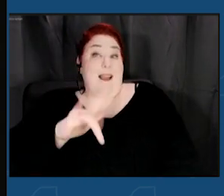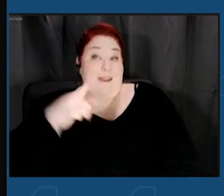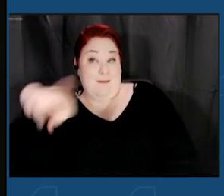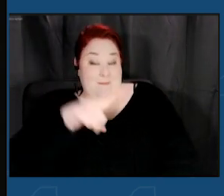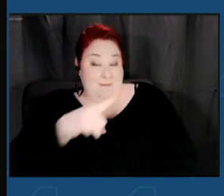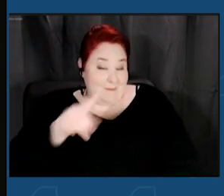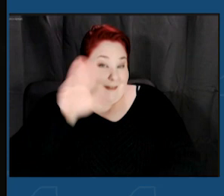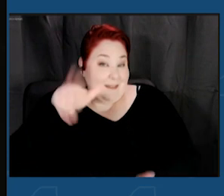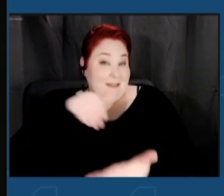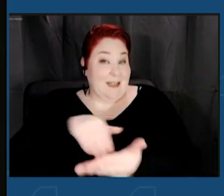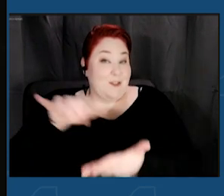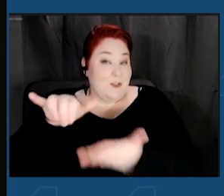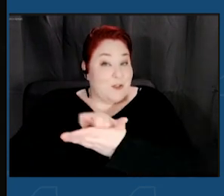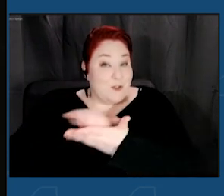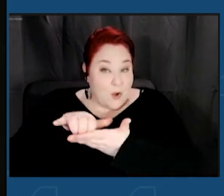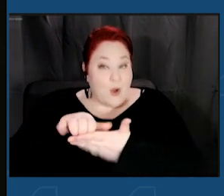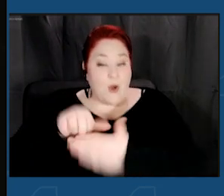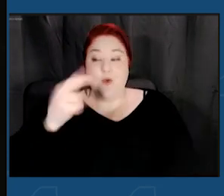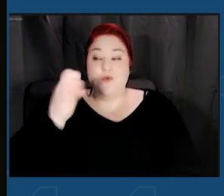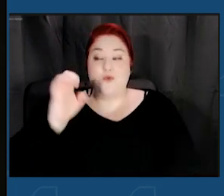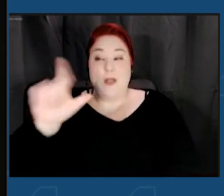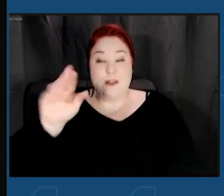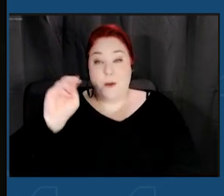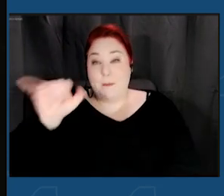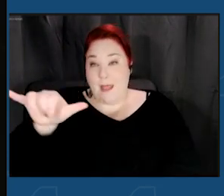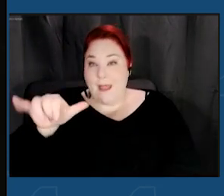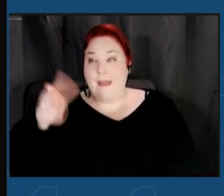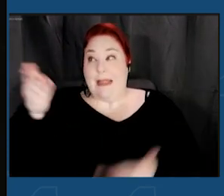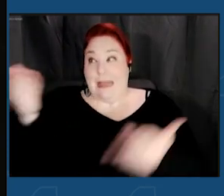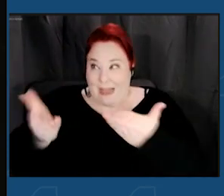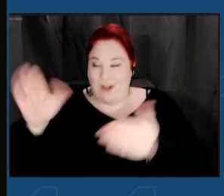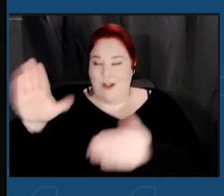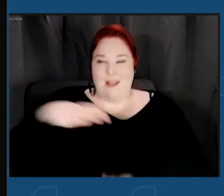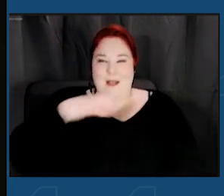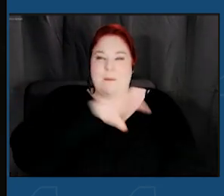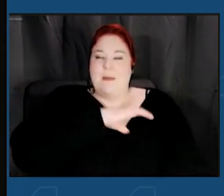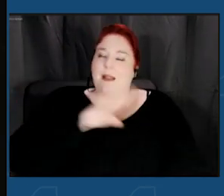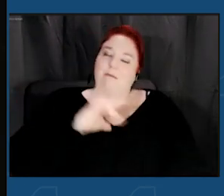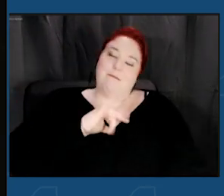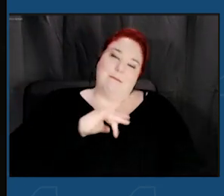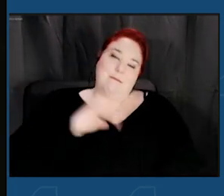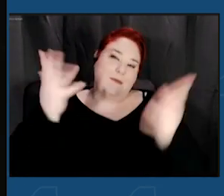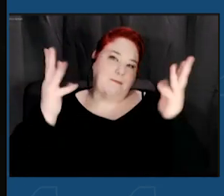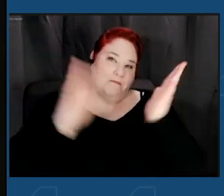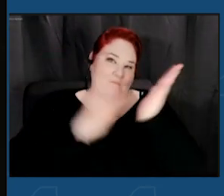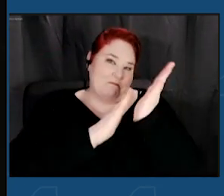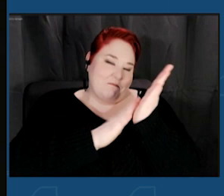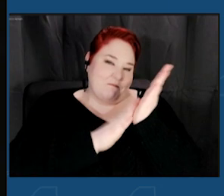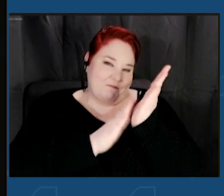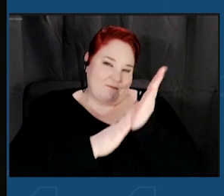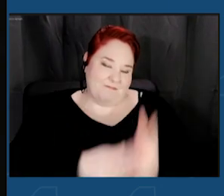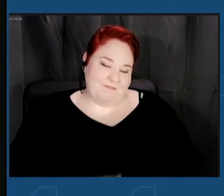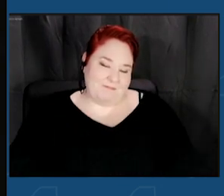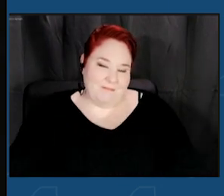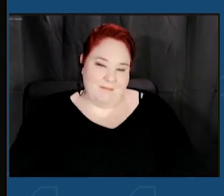Rachel May on the Agriculture Committee. And let's give her a warm round of applause as well. Senator May.